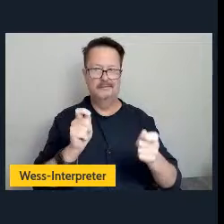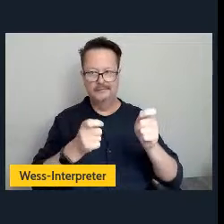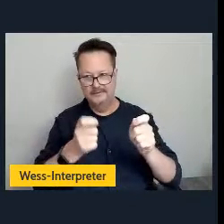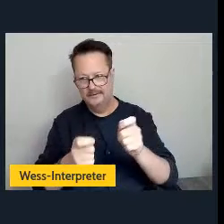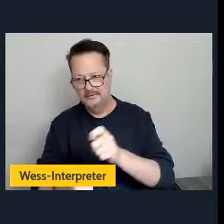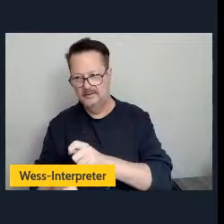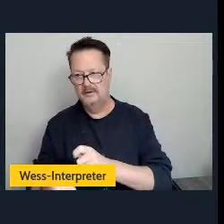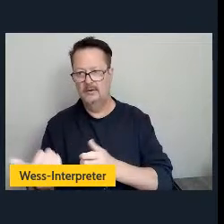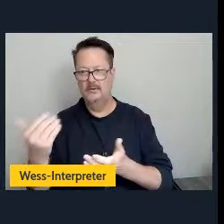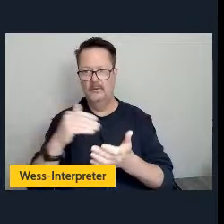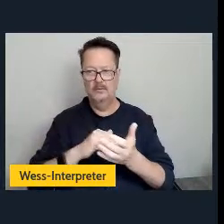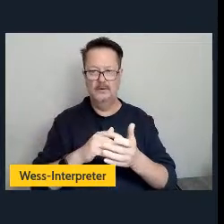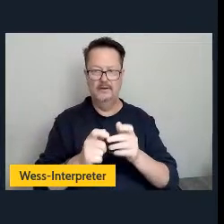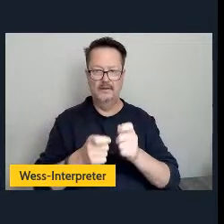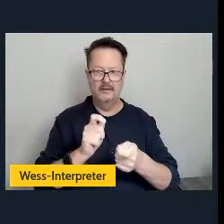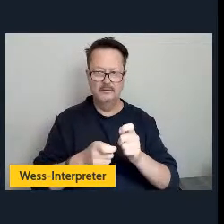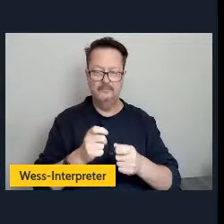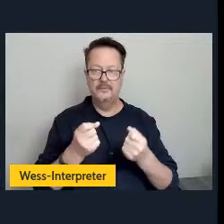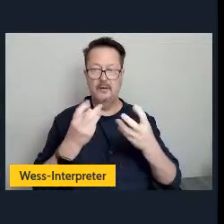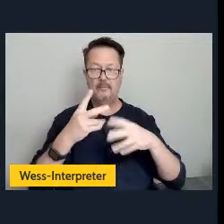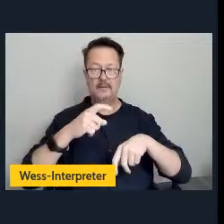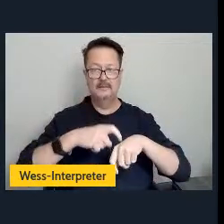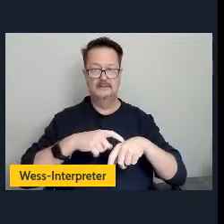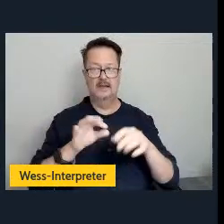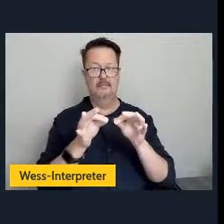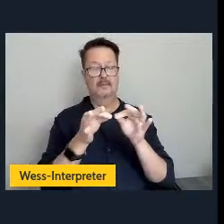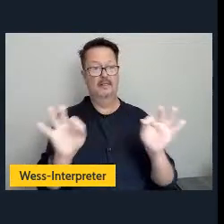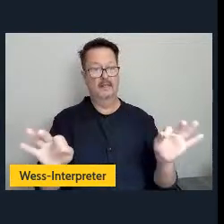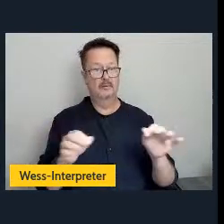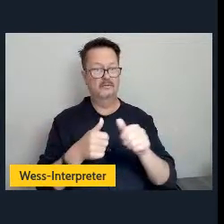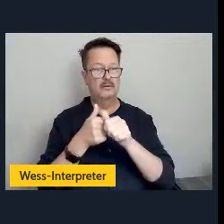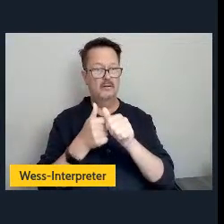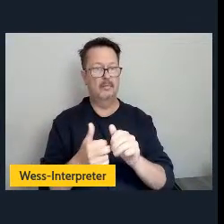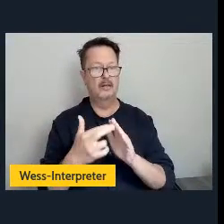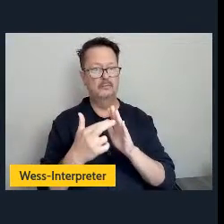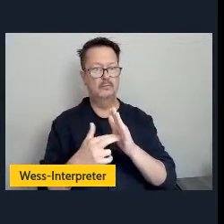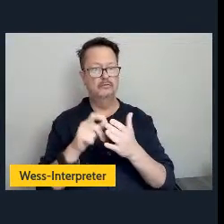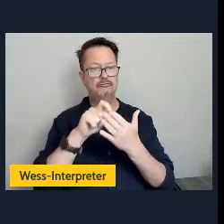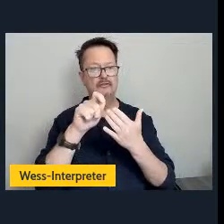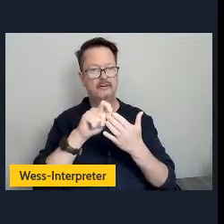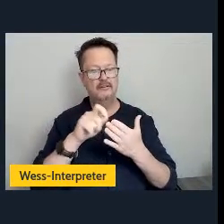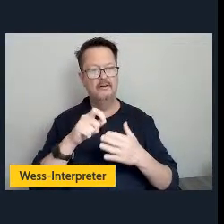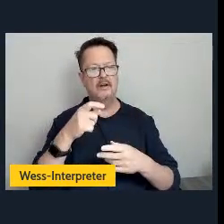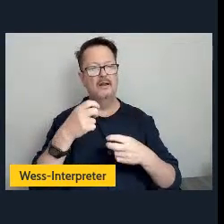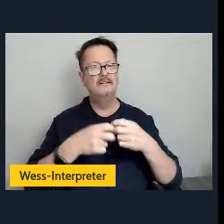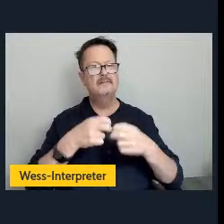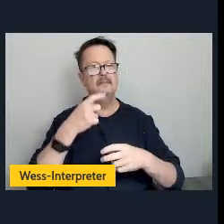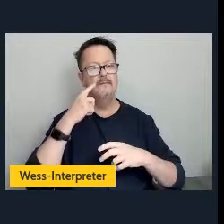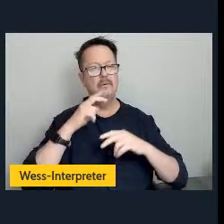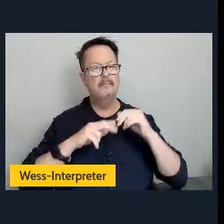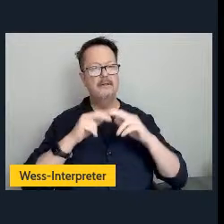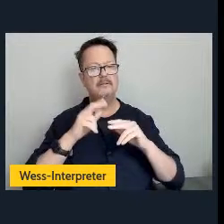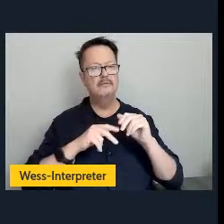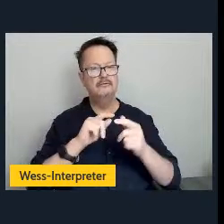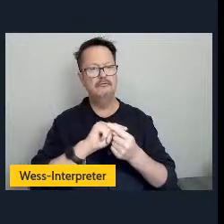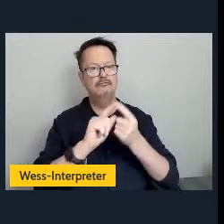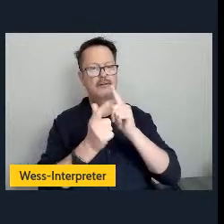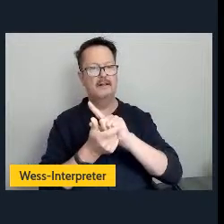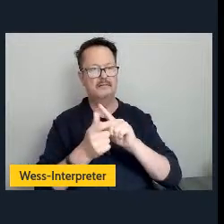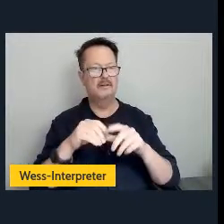refactoring. Many times, the language that compliance rules are written in are difficult for builders to translate into the code that they're